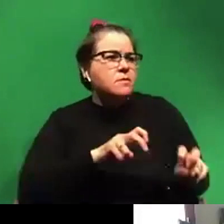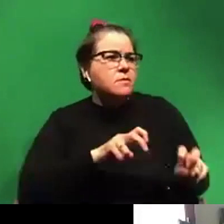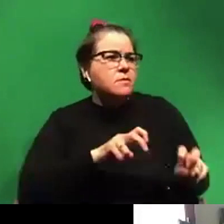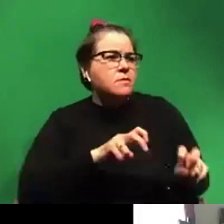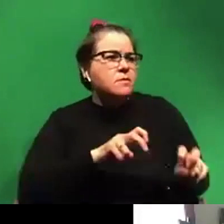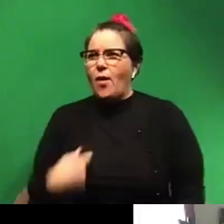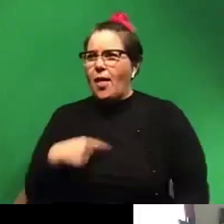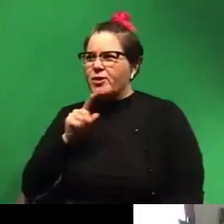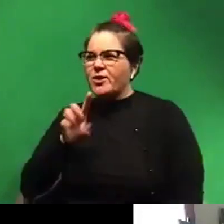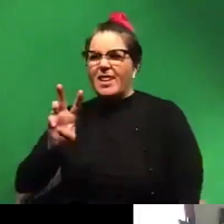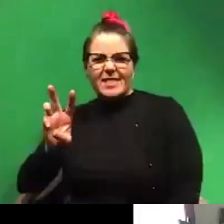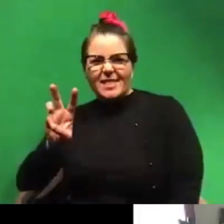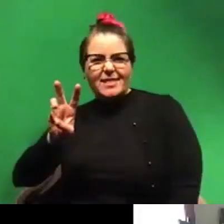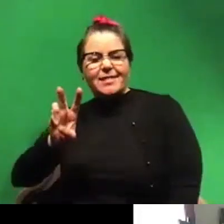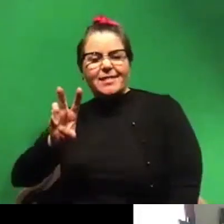six.